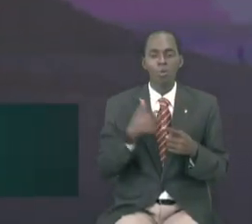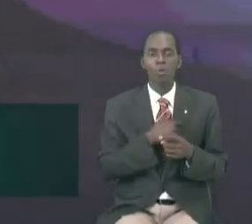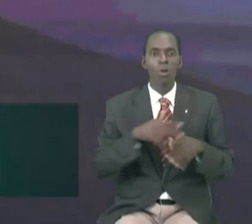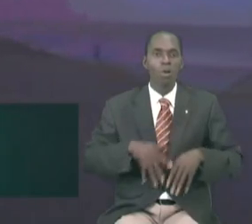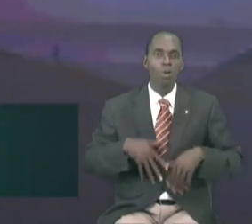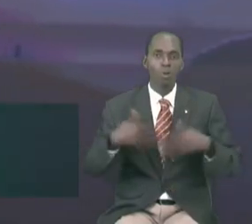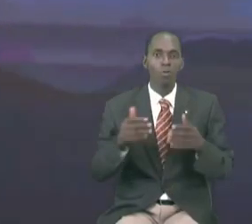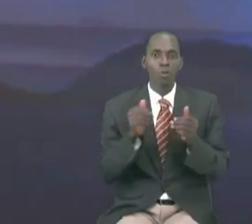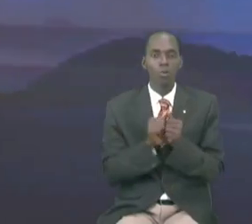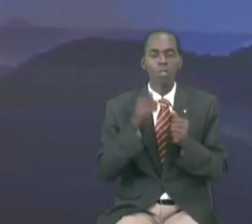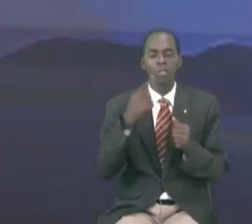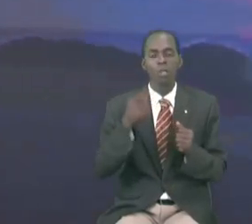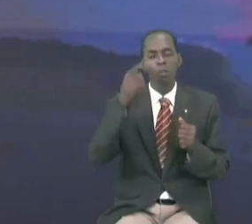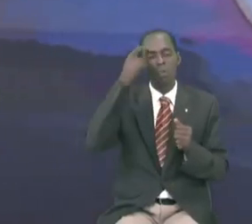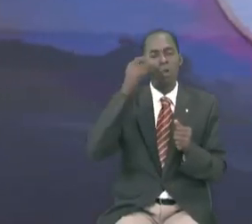Peter?